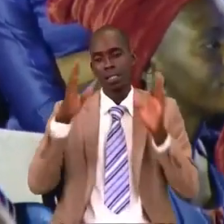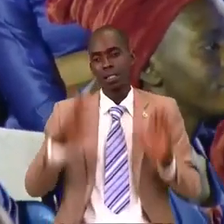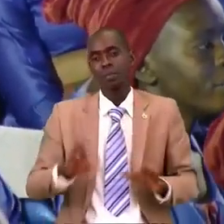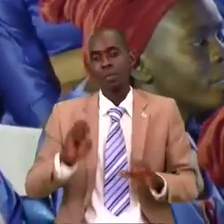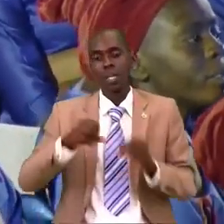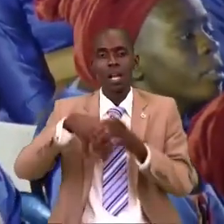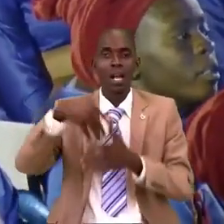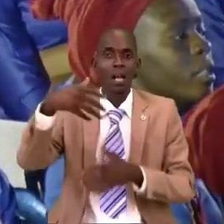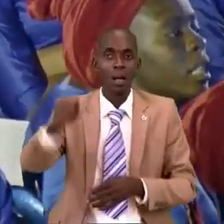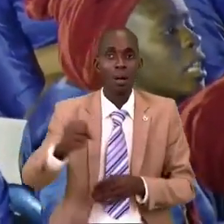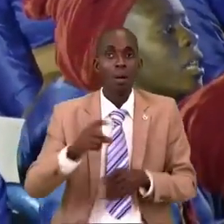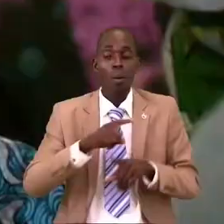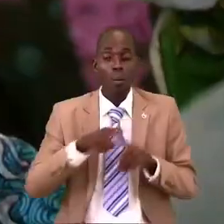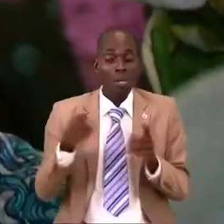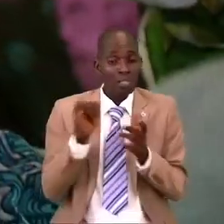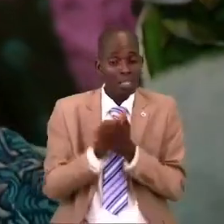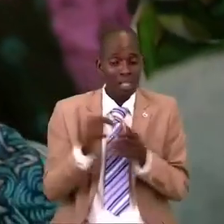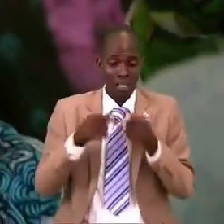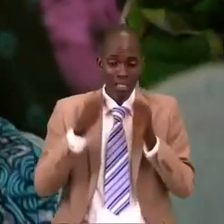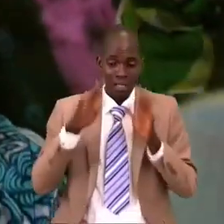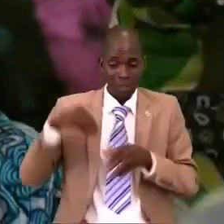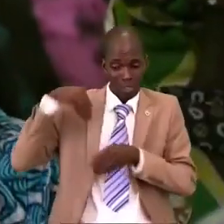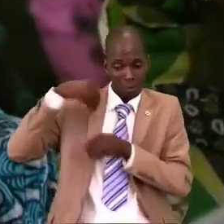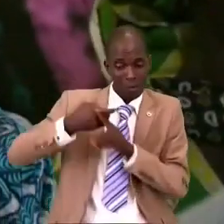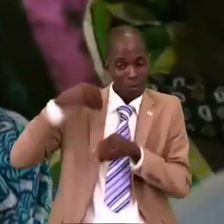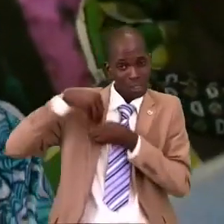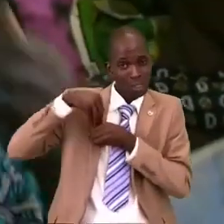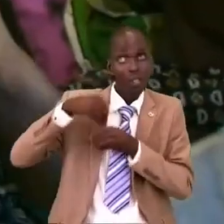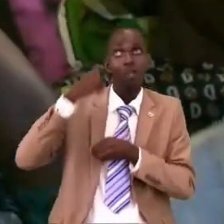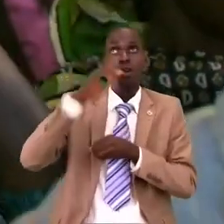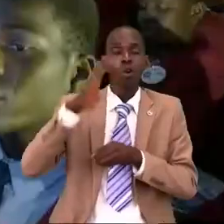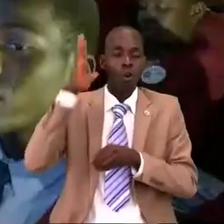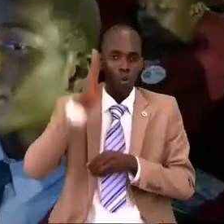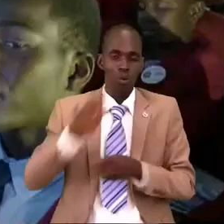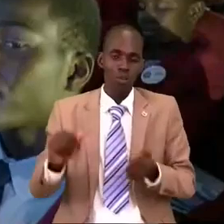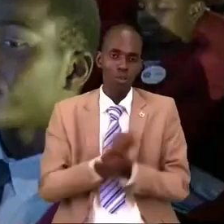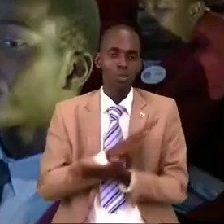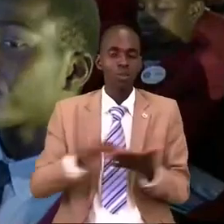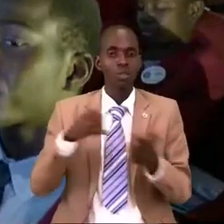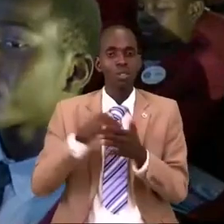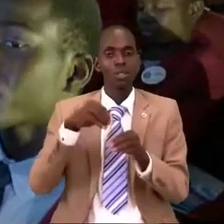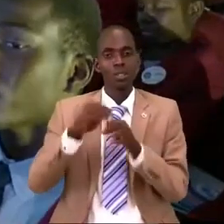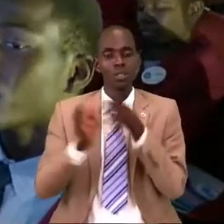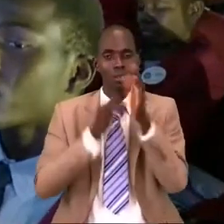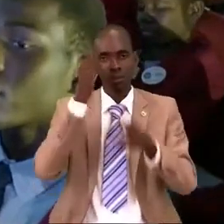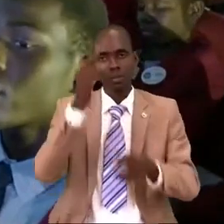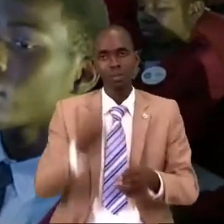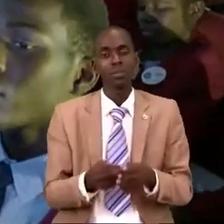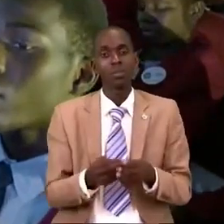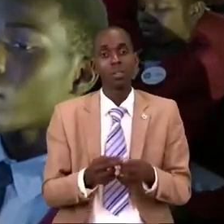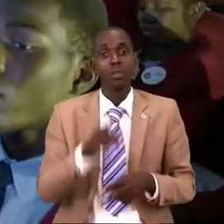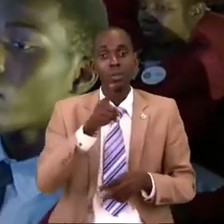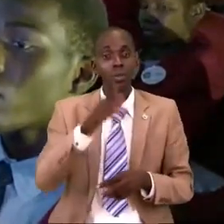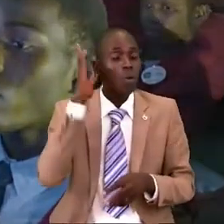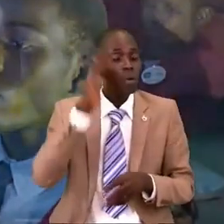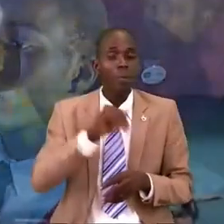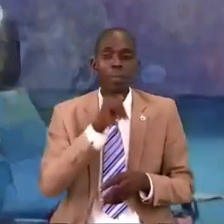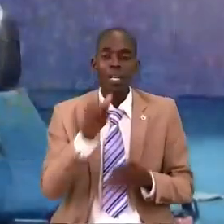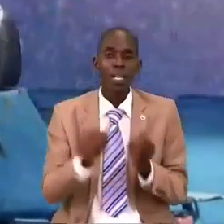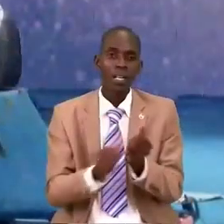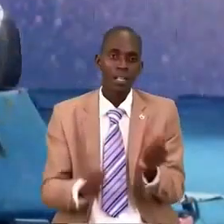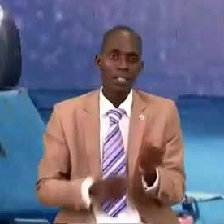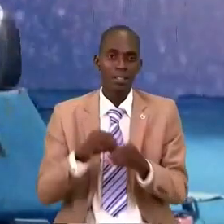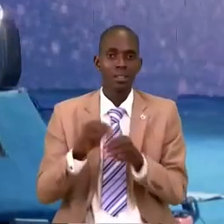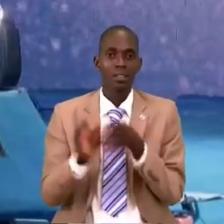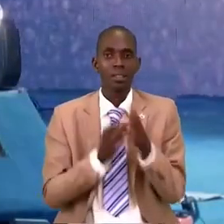You will not backslide. You will not go back from the Lord. The enemy from without and the enemy from